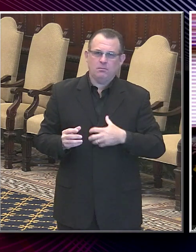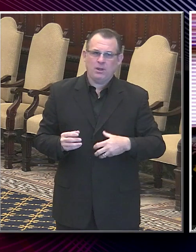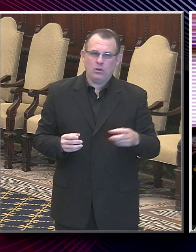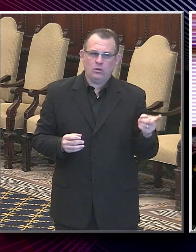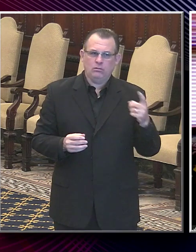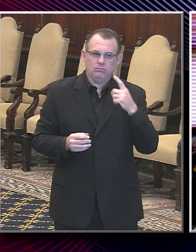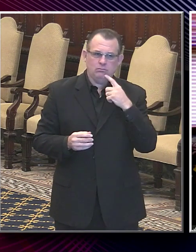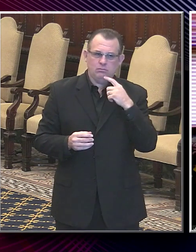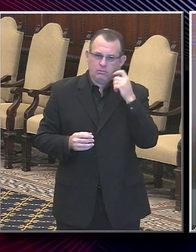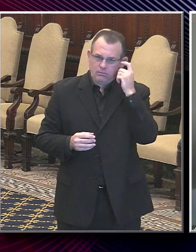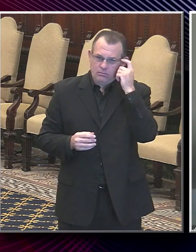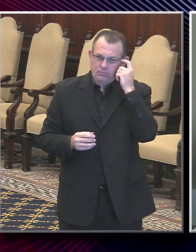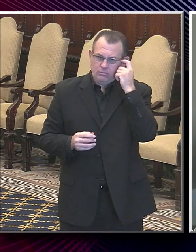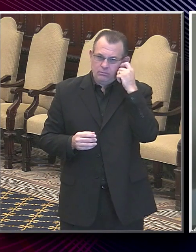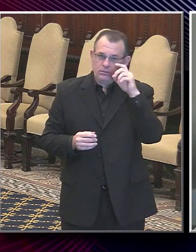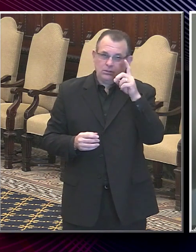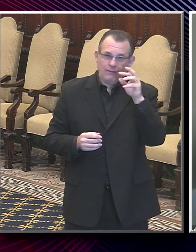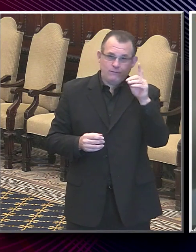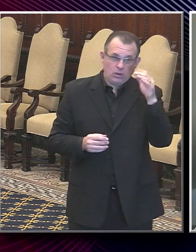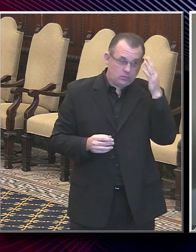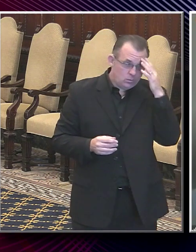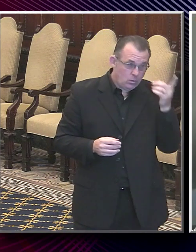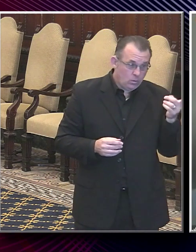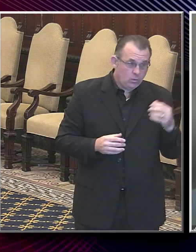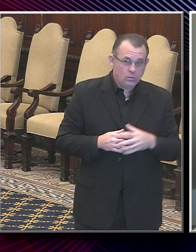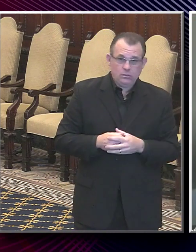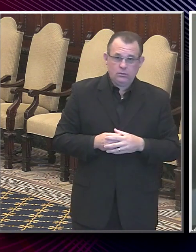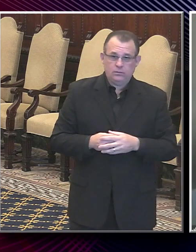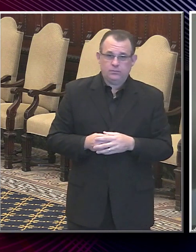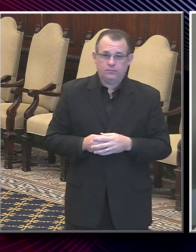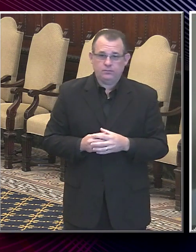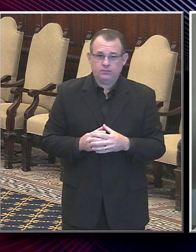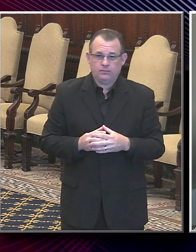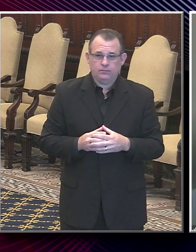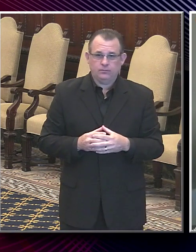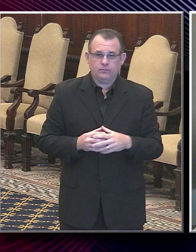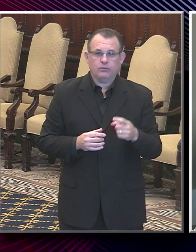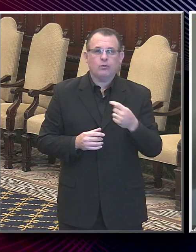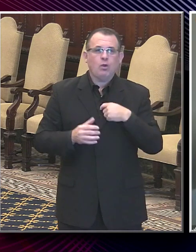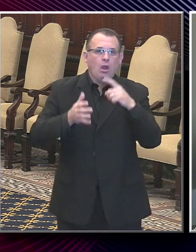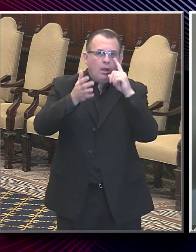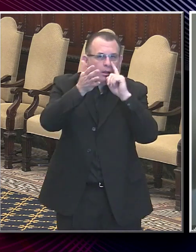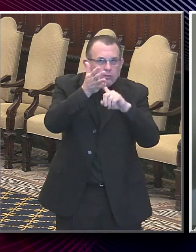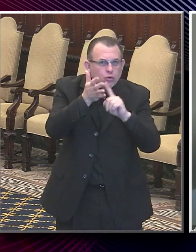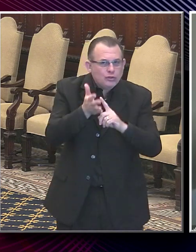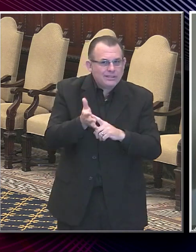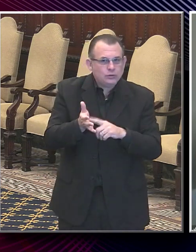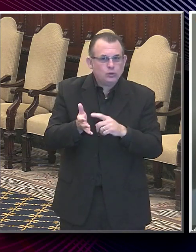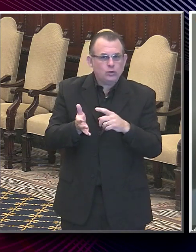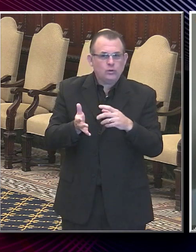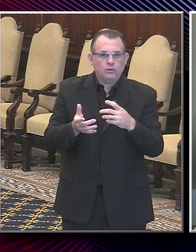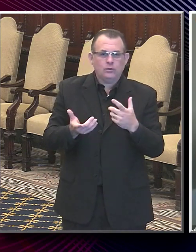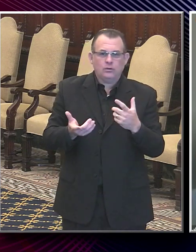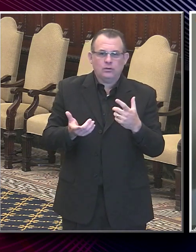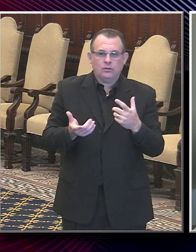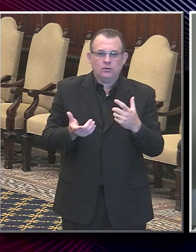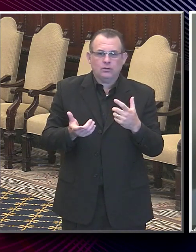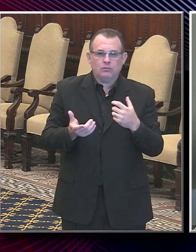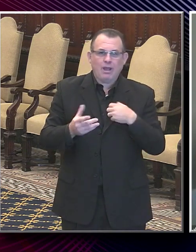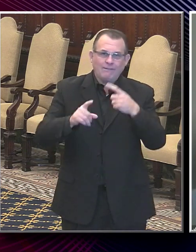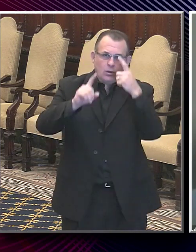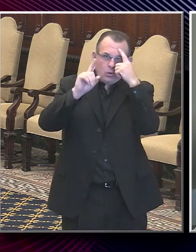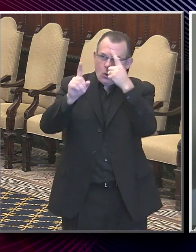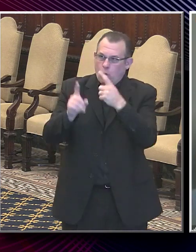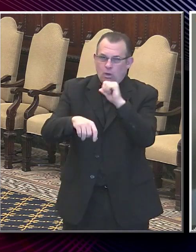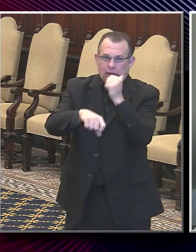If you know. I would just say it may, we're going to look at it and see. We want to make sure that we have the protections in place for